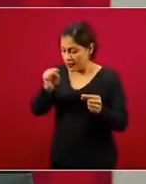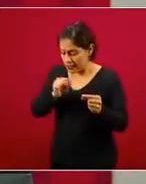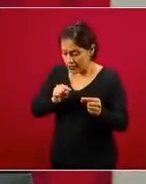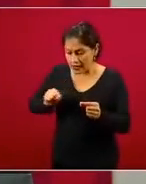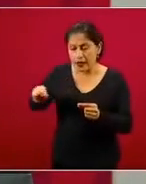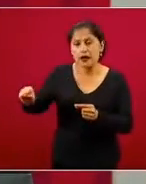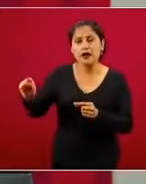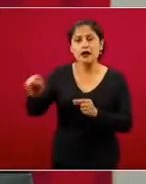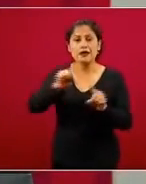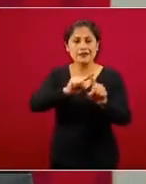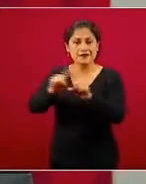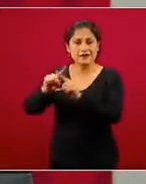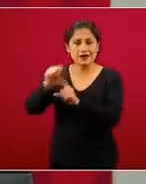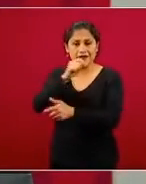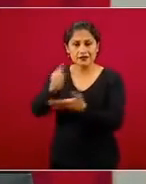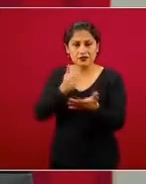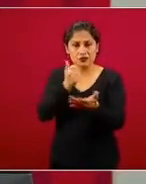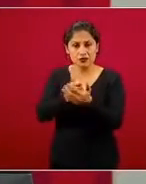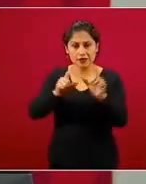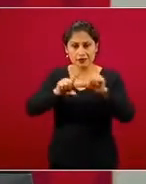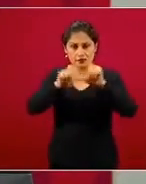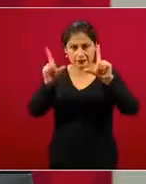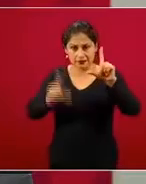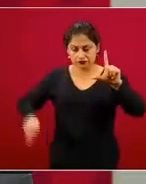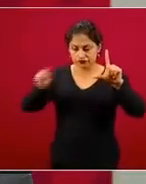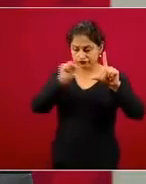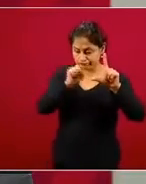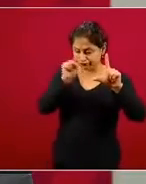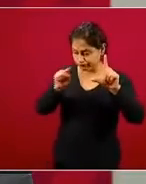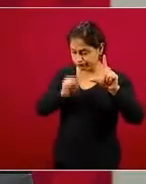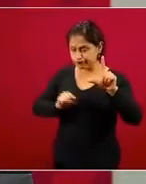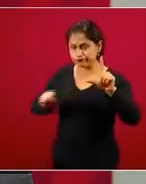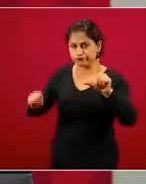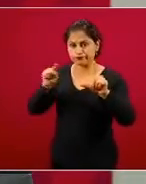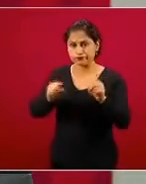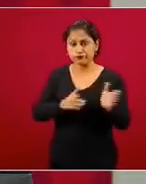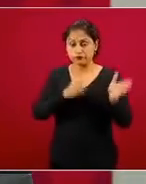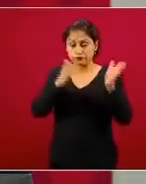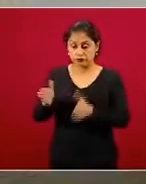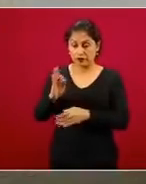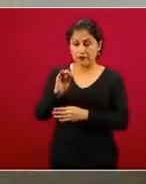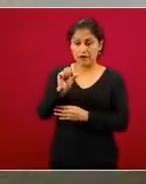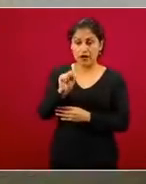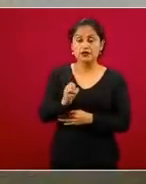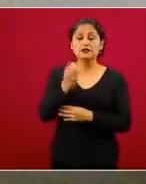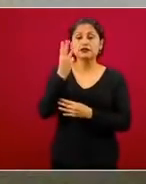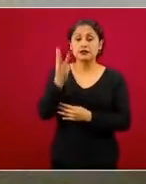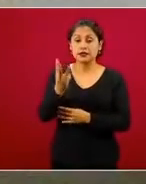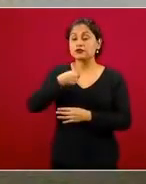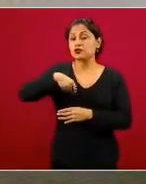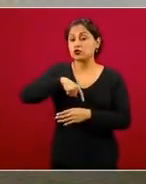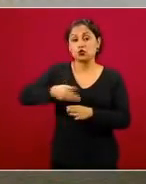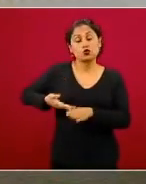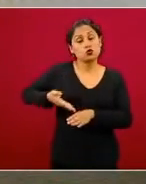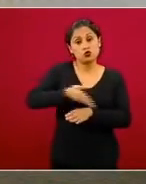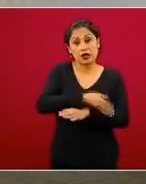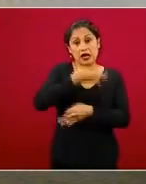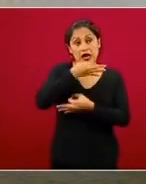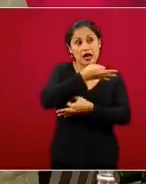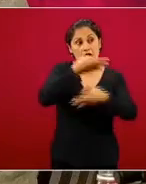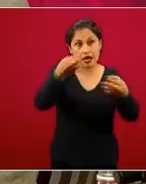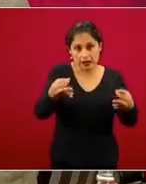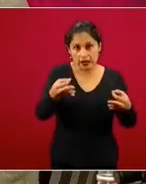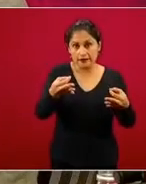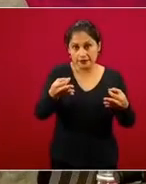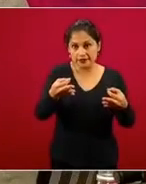cases, specific cases that merit it, but the focus on phase 2 was on the massive